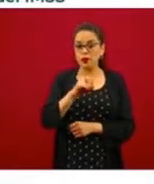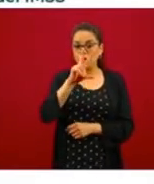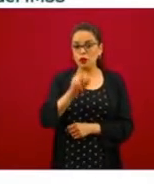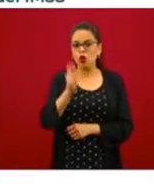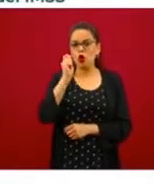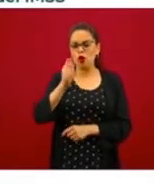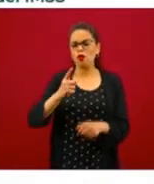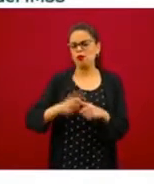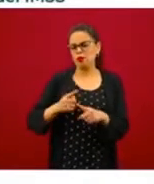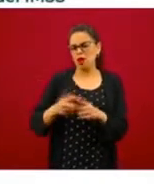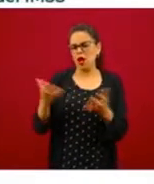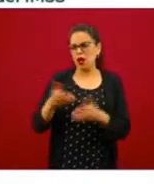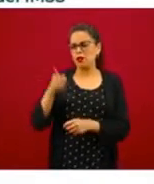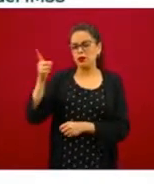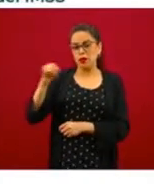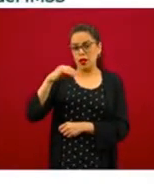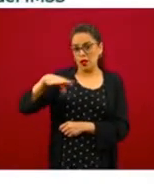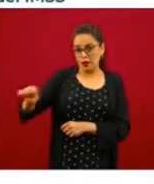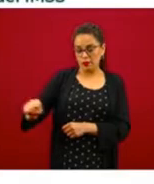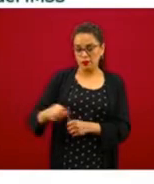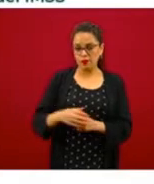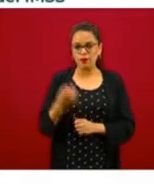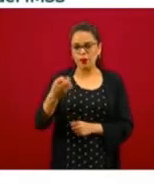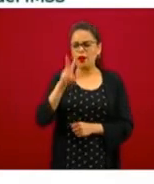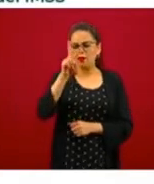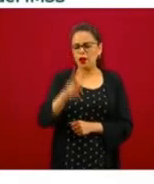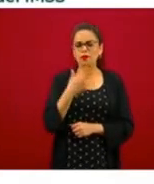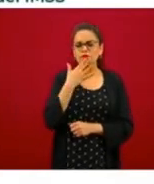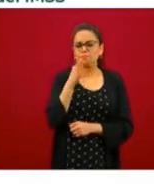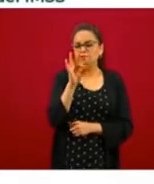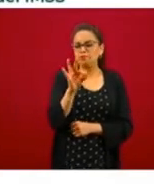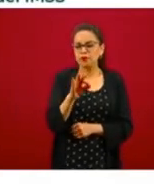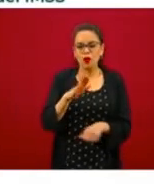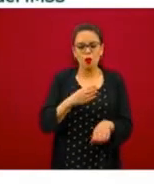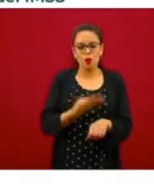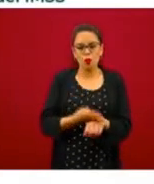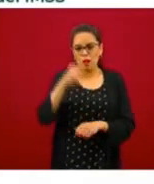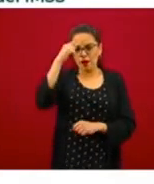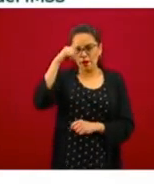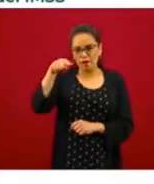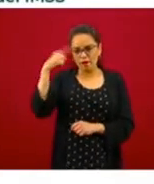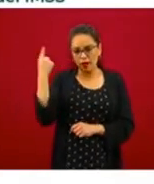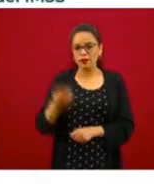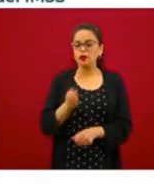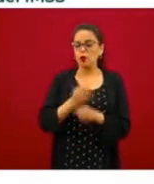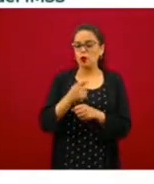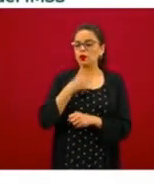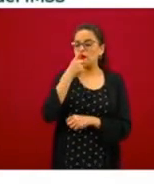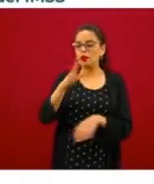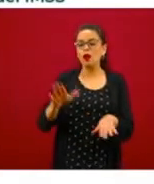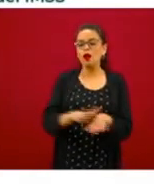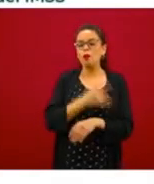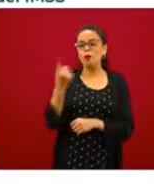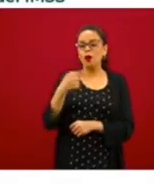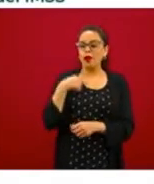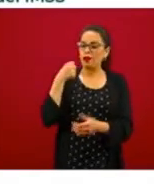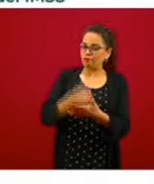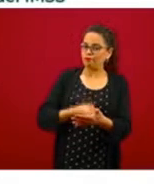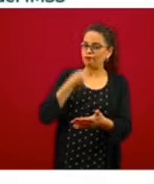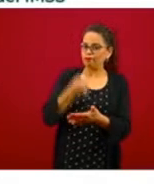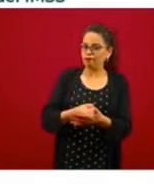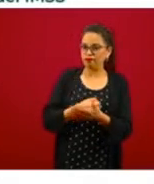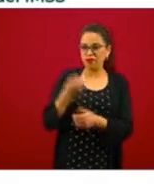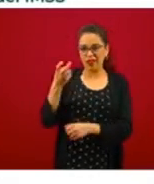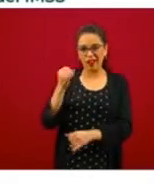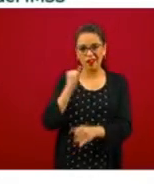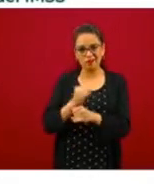Security una system. plataforma muy It's a sencilla very y simple ahorita les quiero explicar platform. por I'll qué explain hemos insistido tanto why en esta we've insisted plataforma, so aunque much haya on it, servido solamente even durante